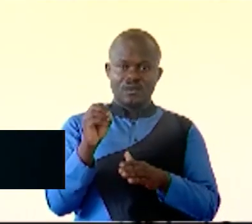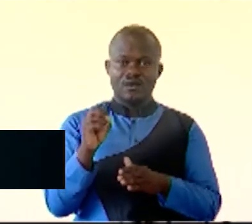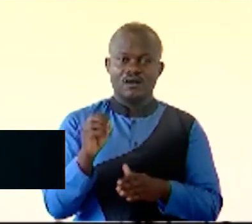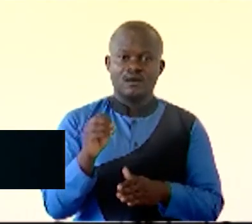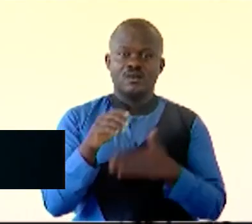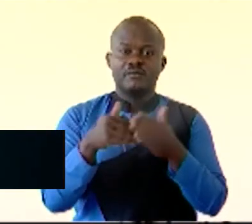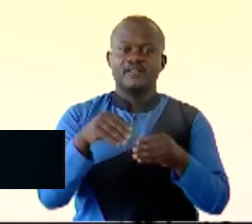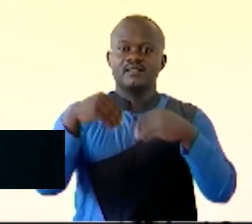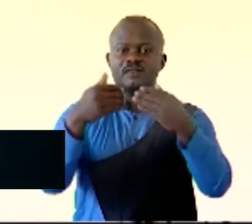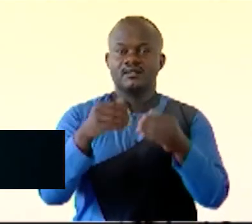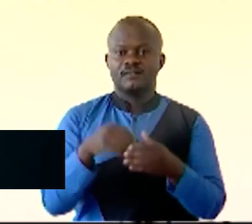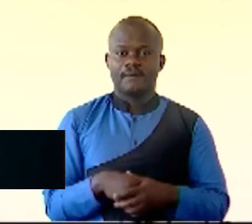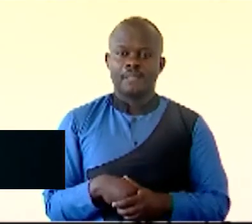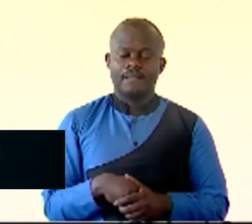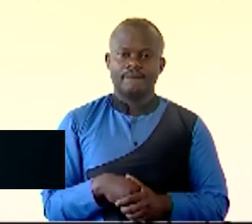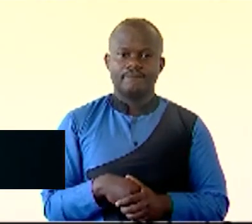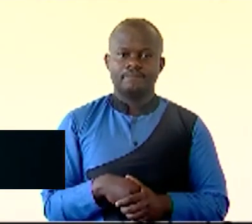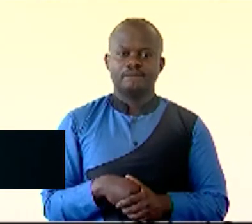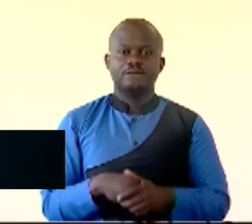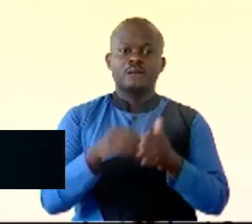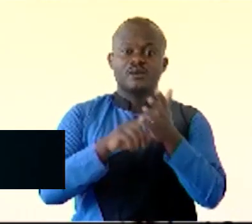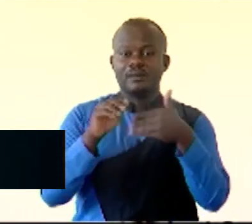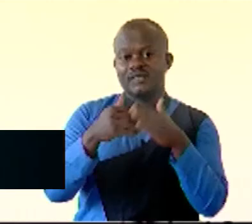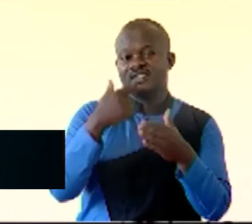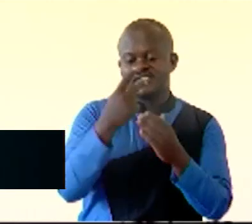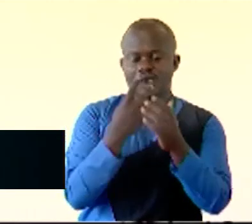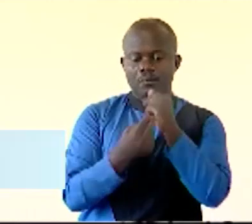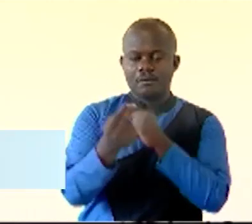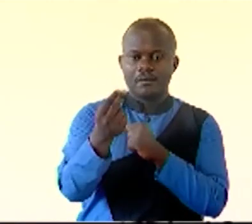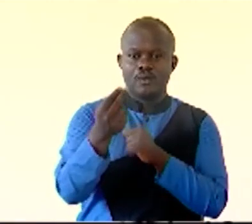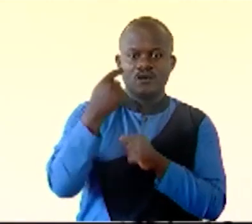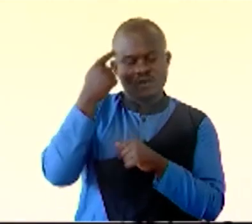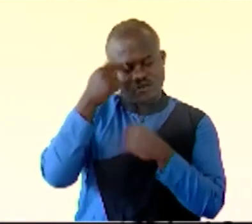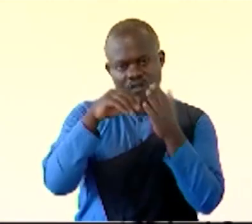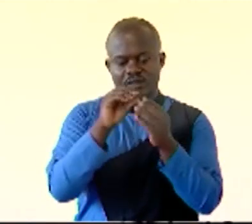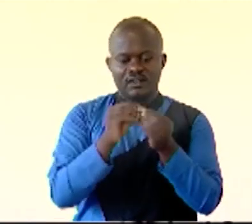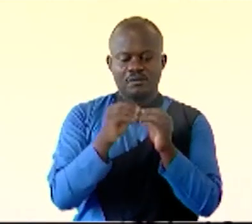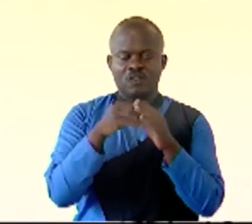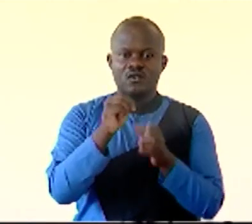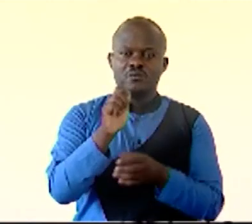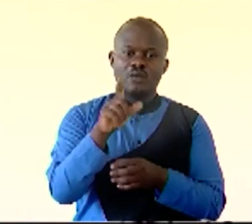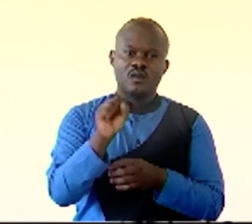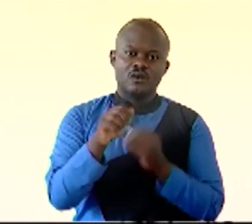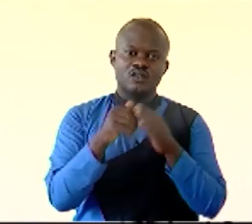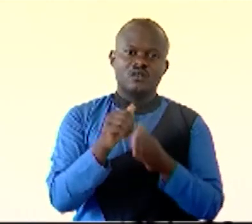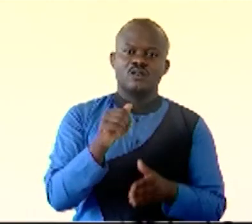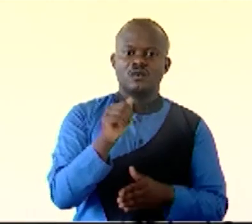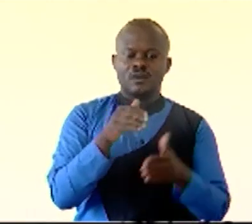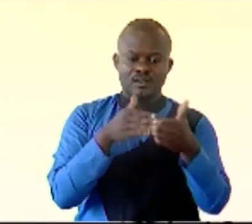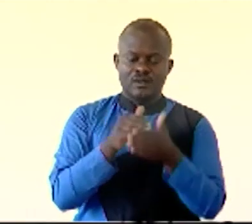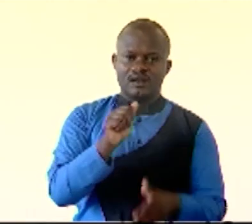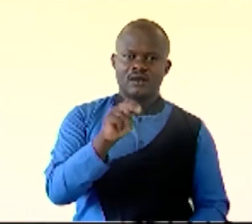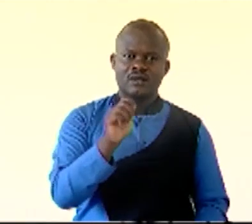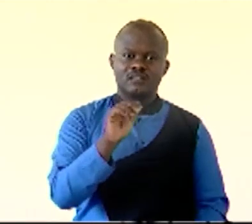2 moles. It's the same. But here it is the double. So for the number of moles of nitrogen